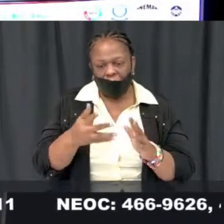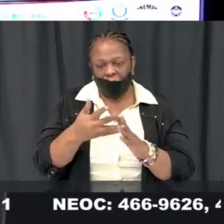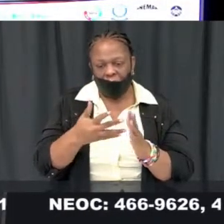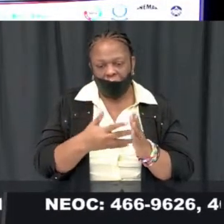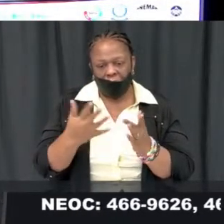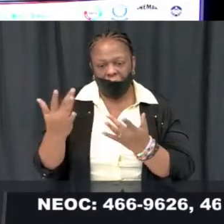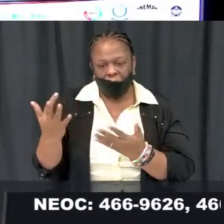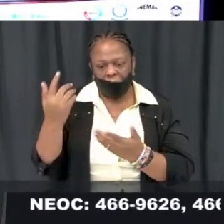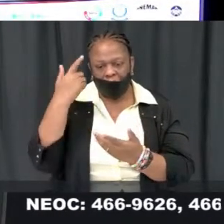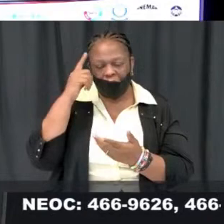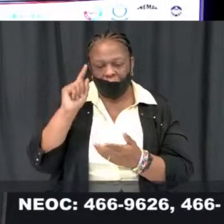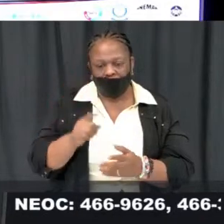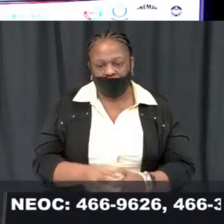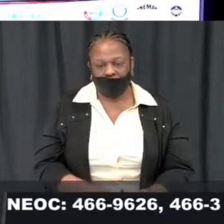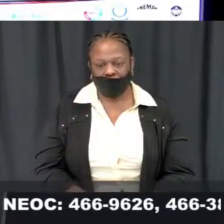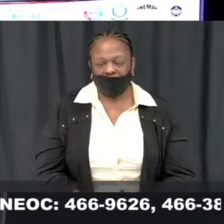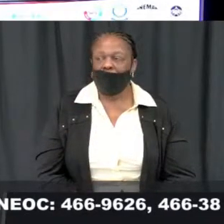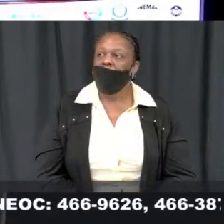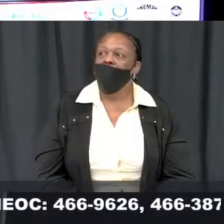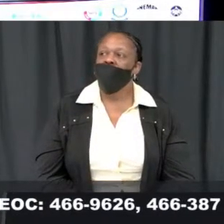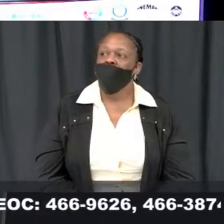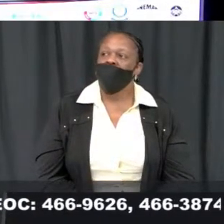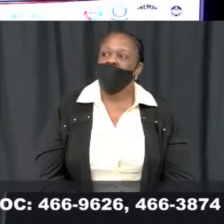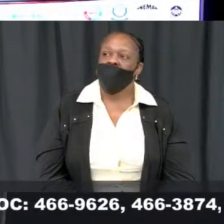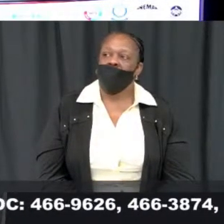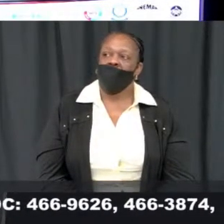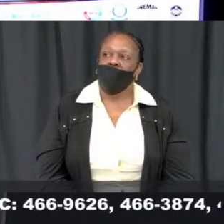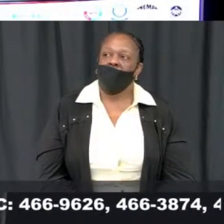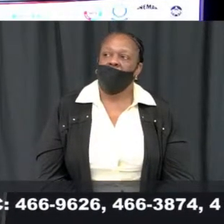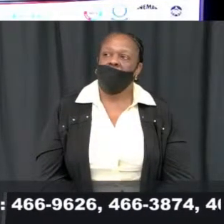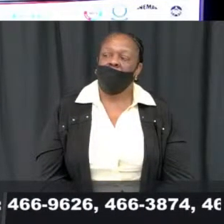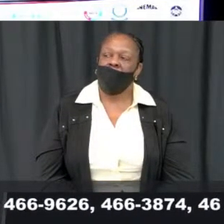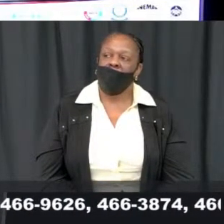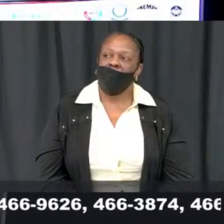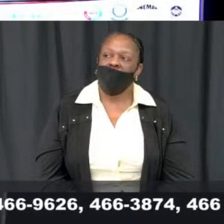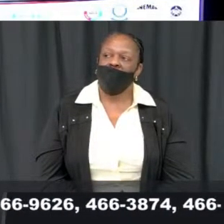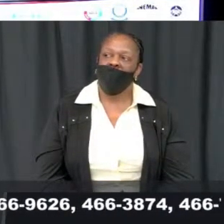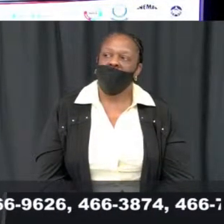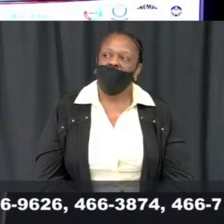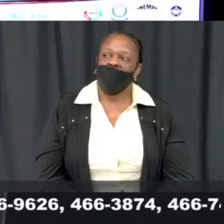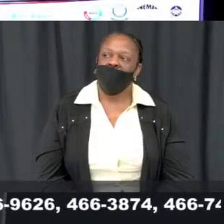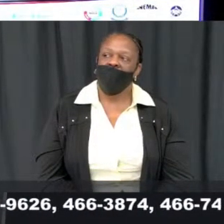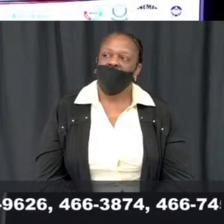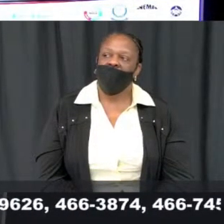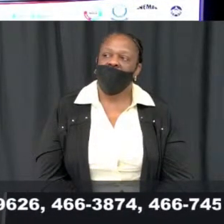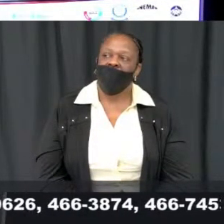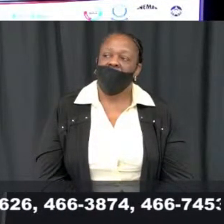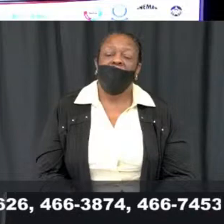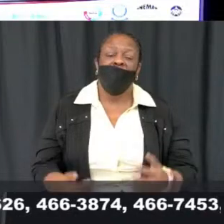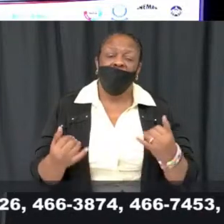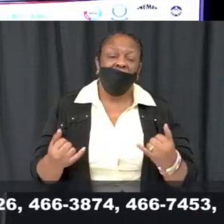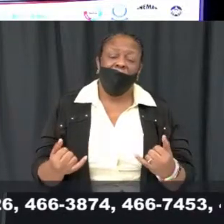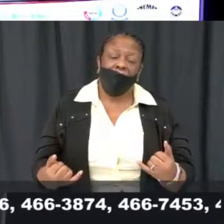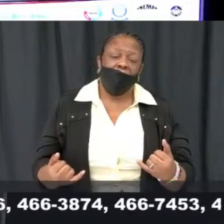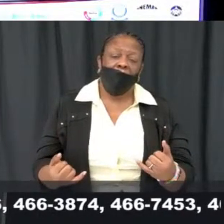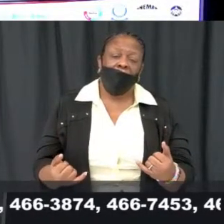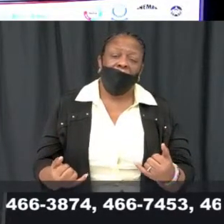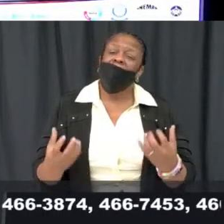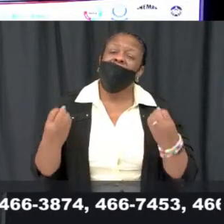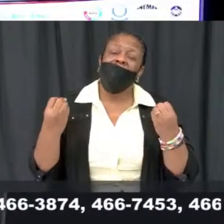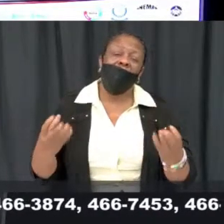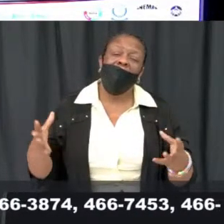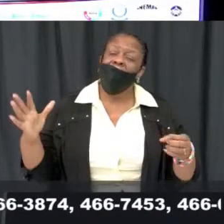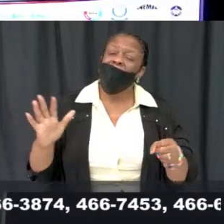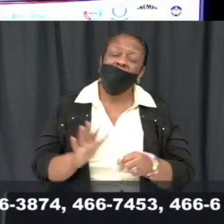Very good question, Mr. Williams. We are in the middle of an outbreak. We are